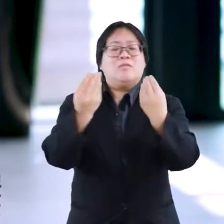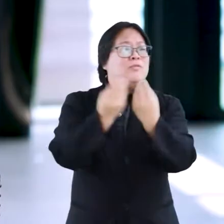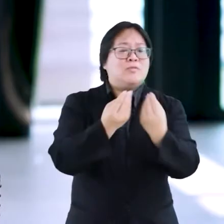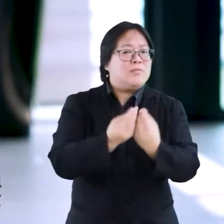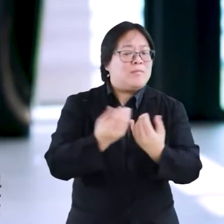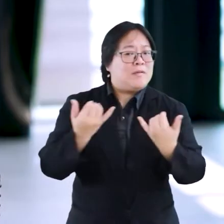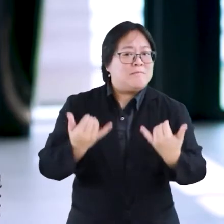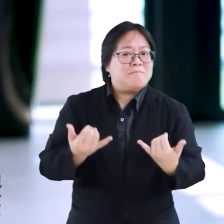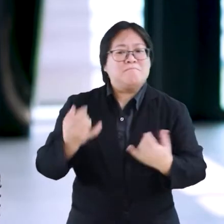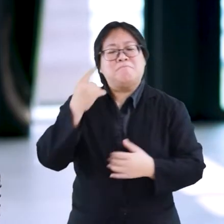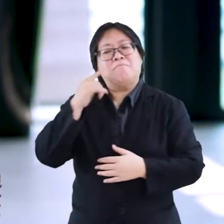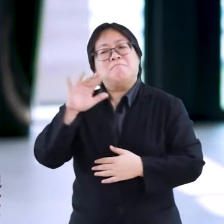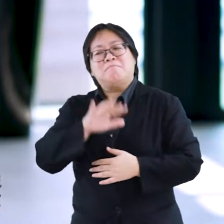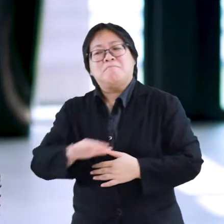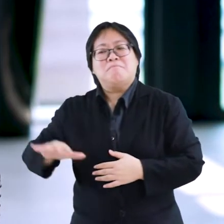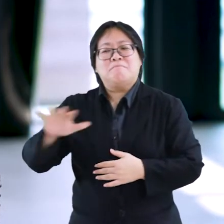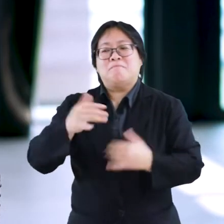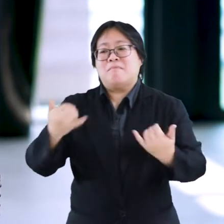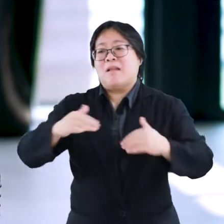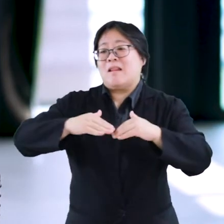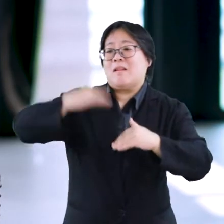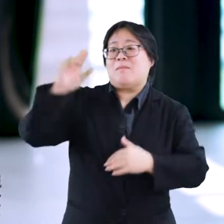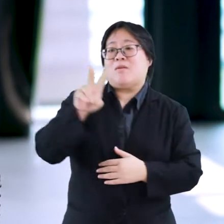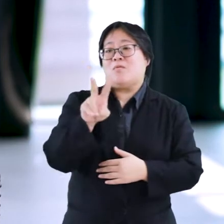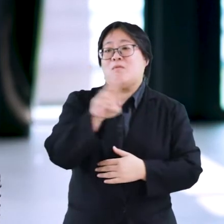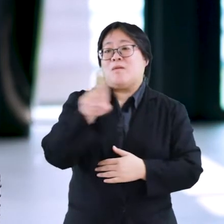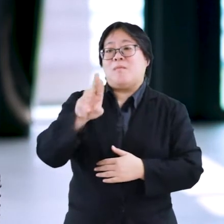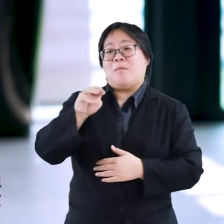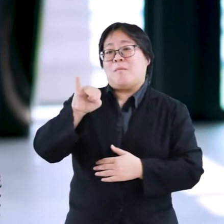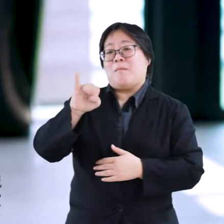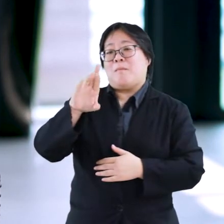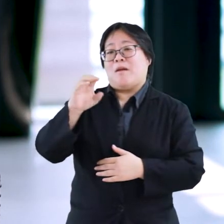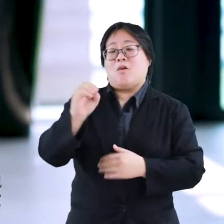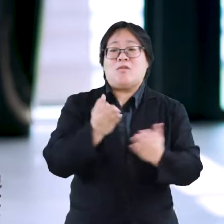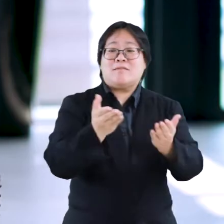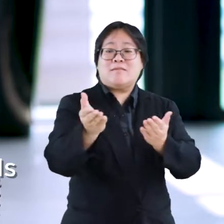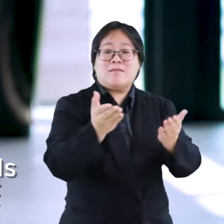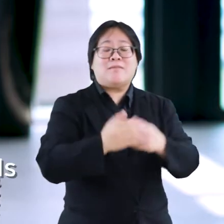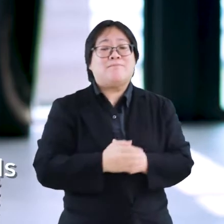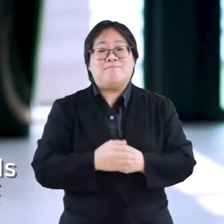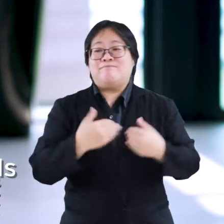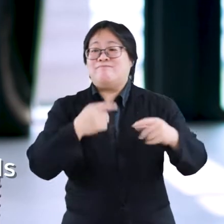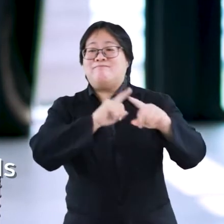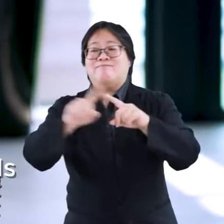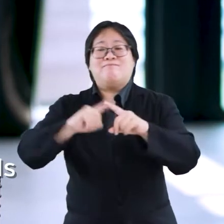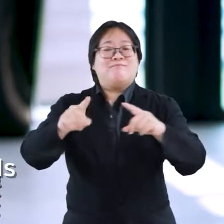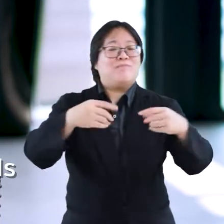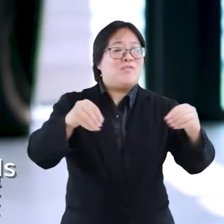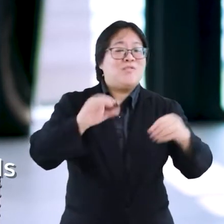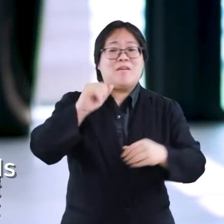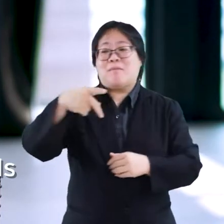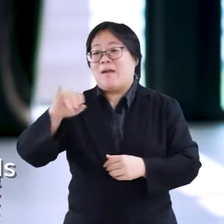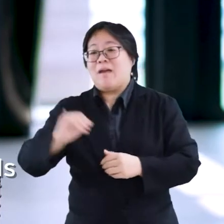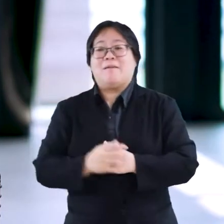of numbers, I think we today deploy over 2,000 microservices. We have published many thousands